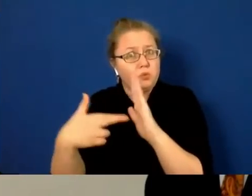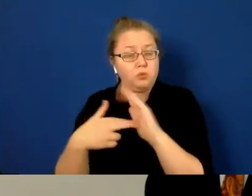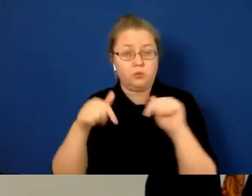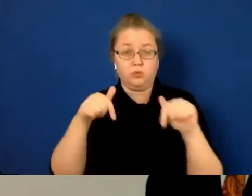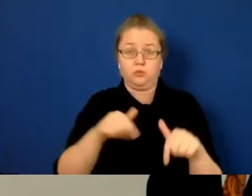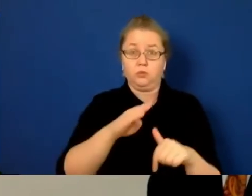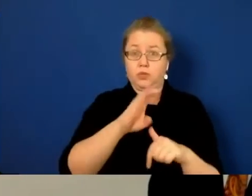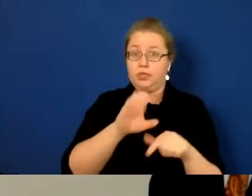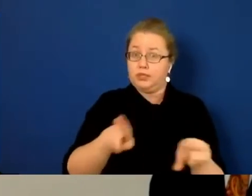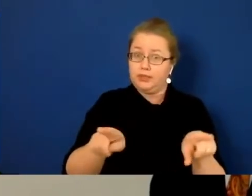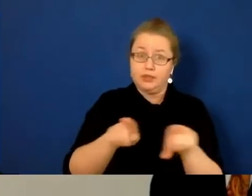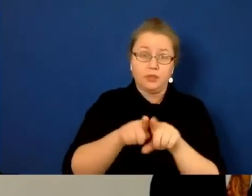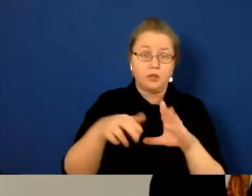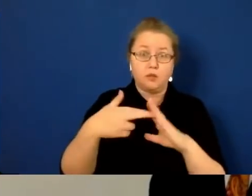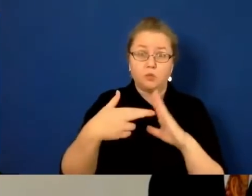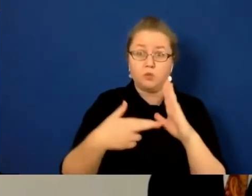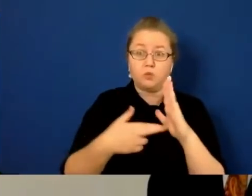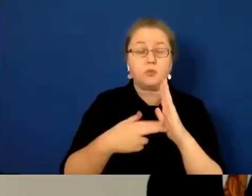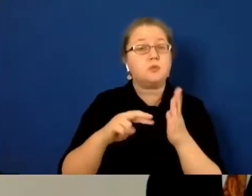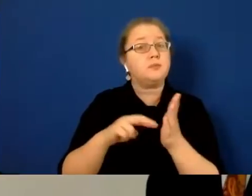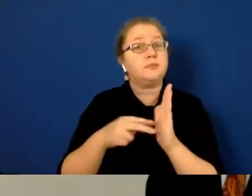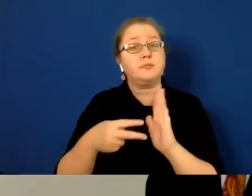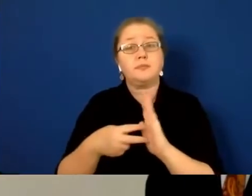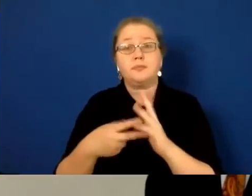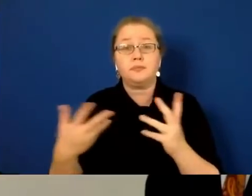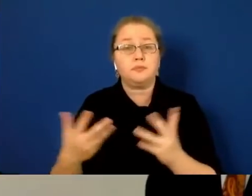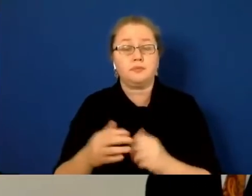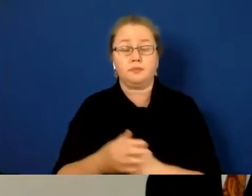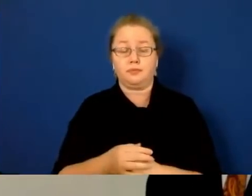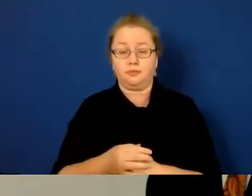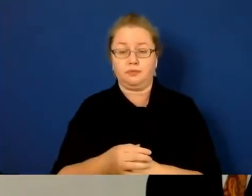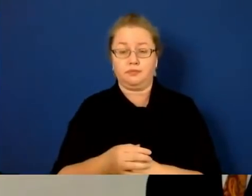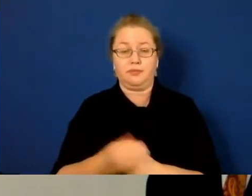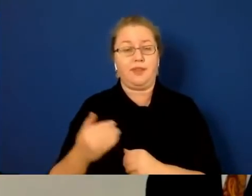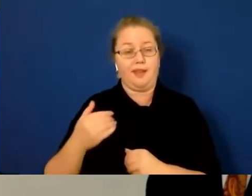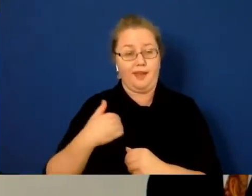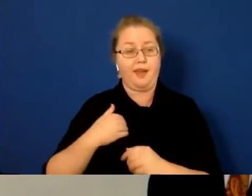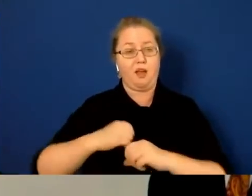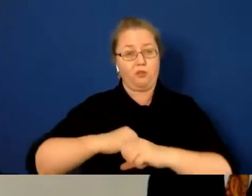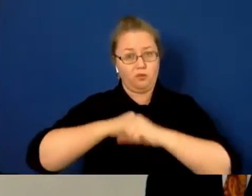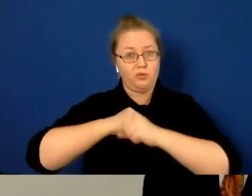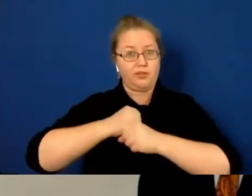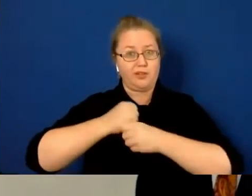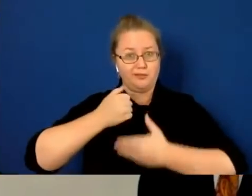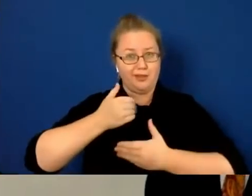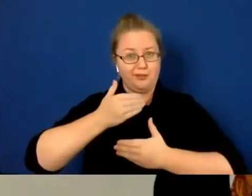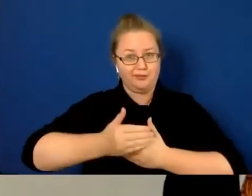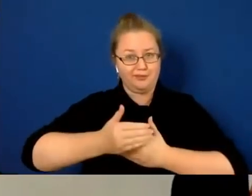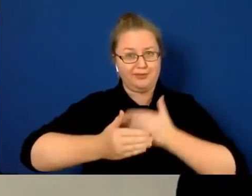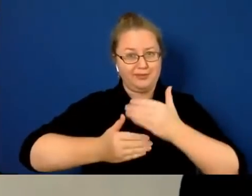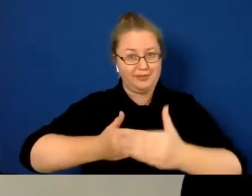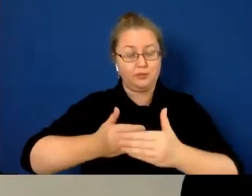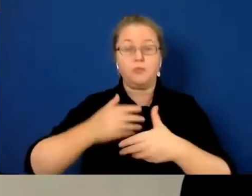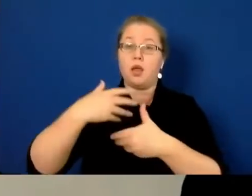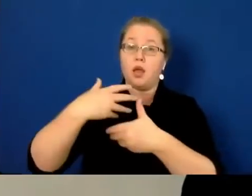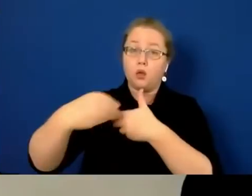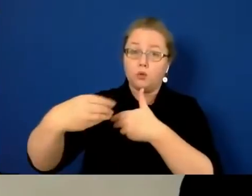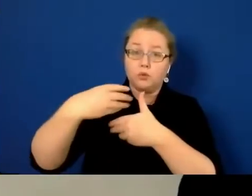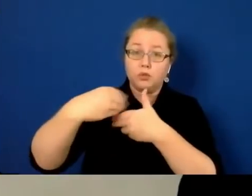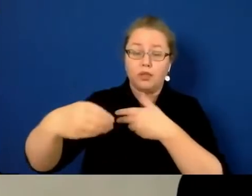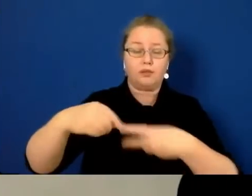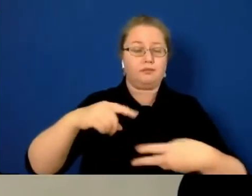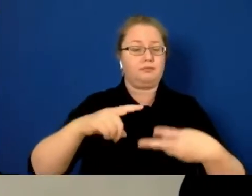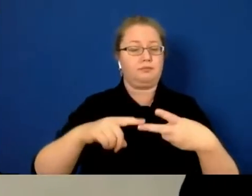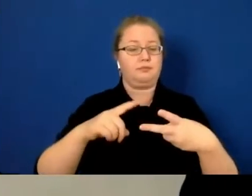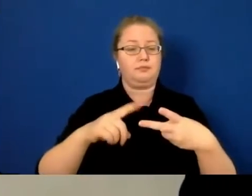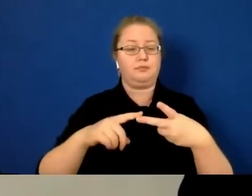sufficient? Well, we all know that the RCMP has their own occupational health and safety